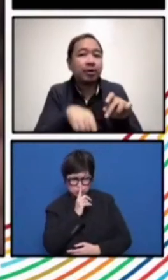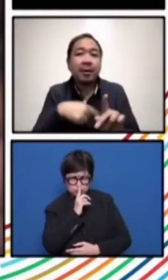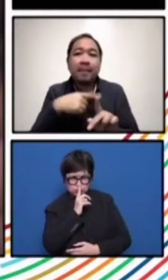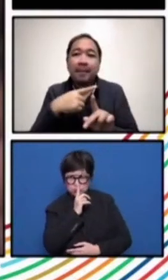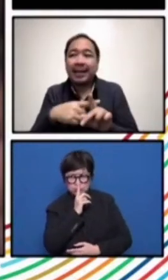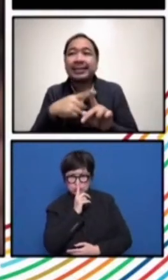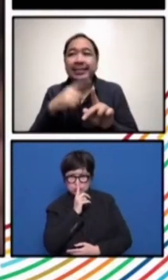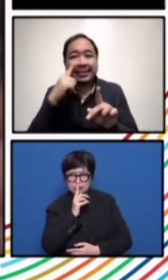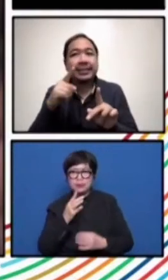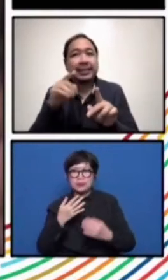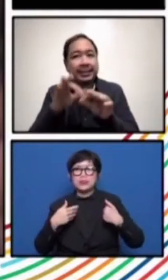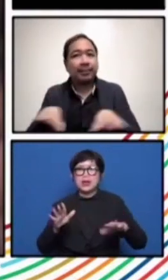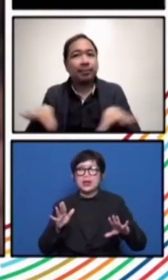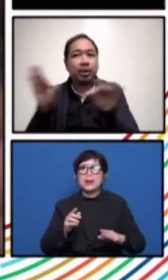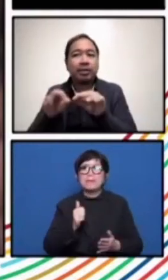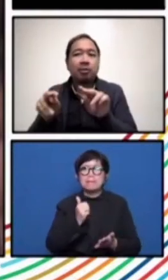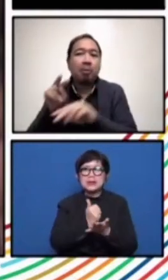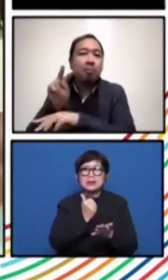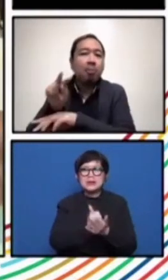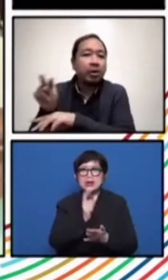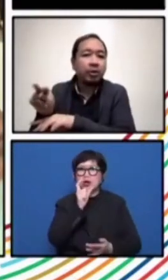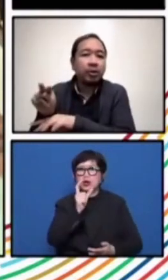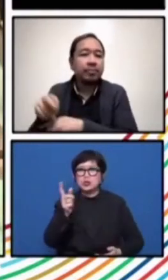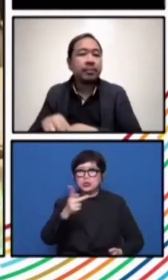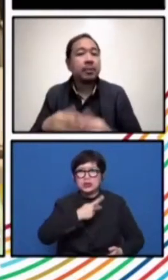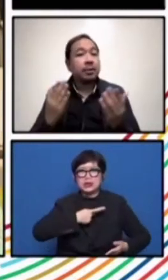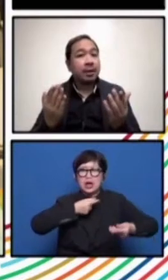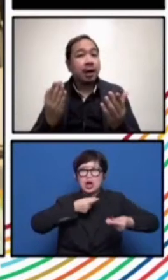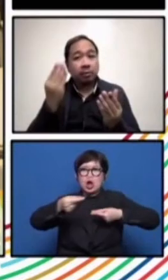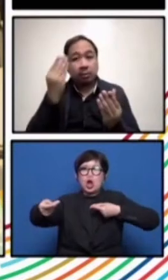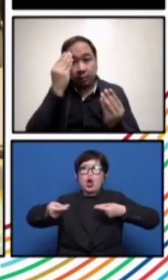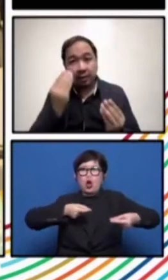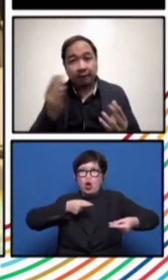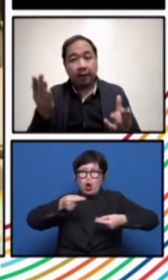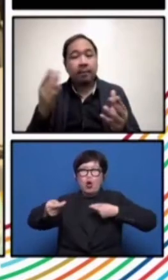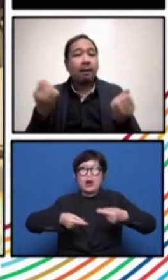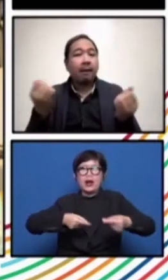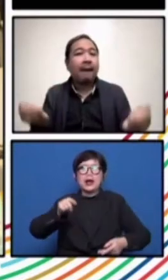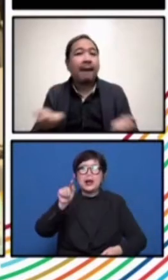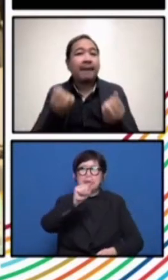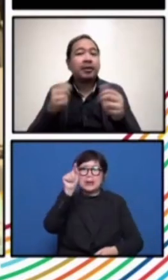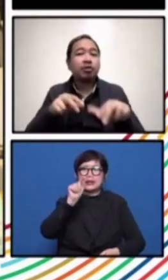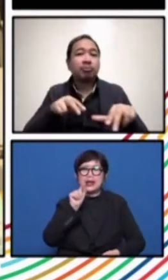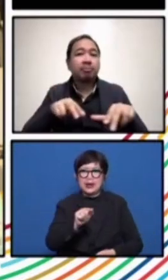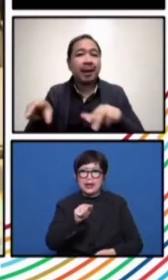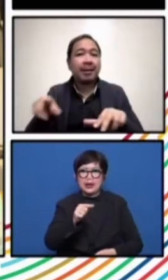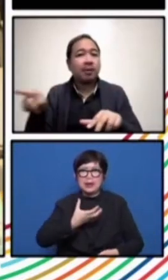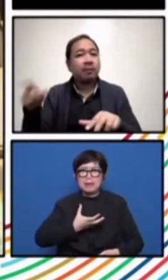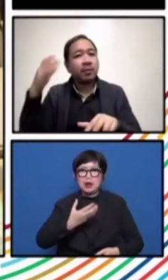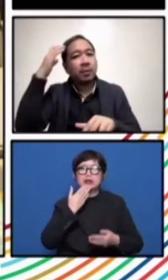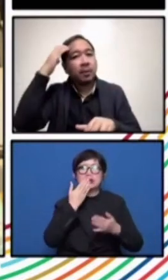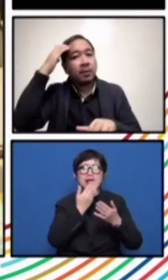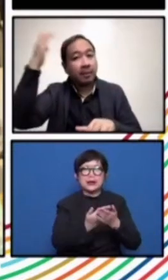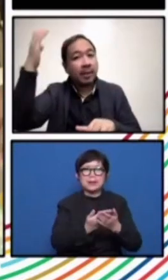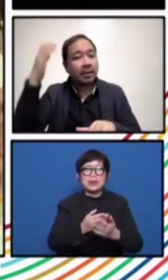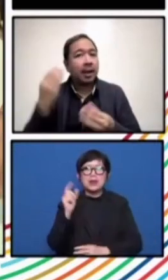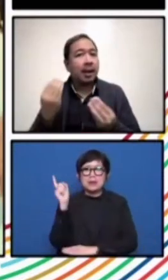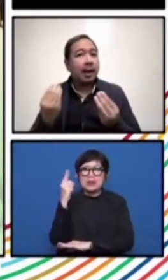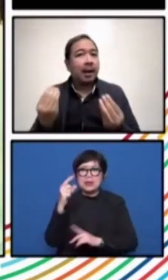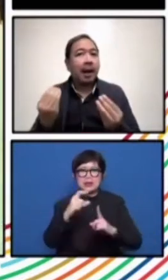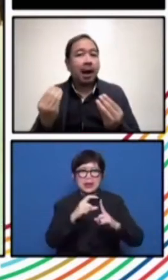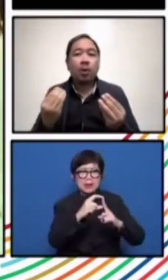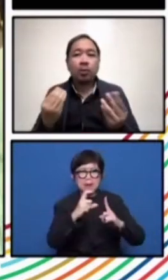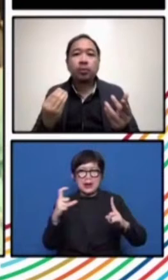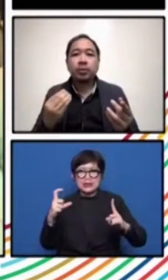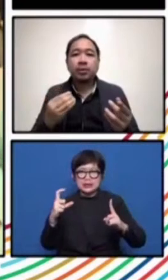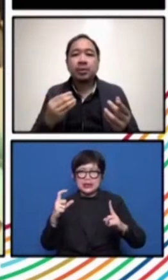very much important in this regard I would like to mention the action plan prepared by government of Pakistan on implementation of insurance strategy